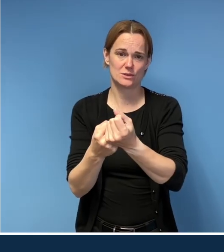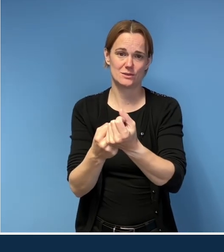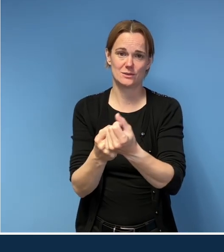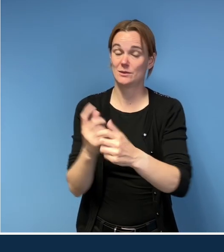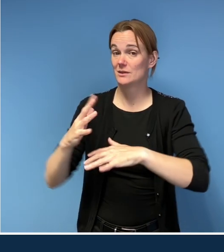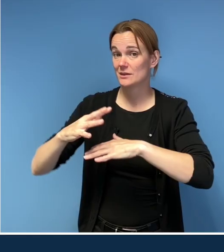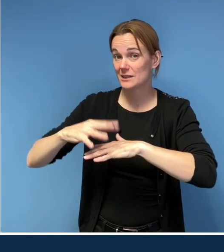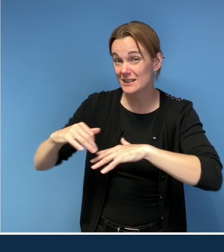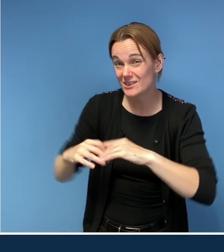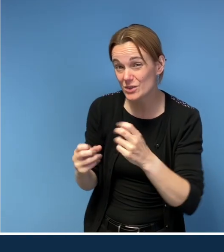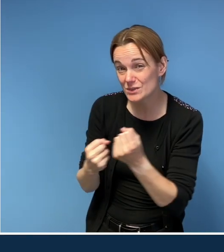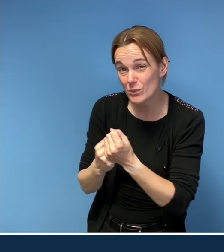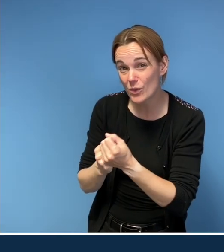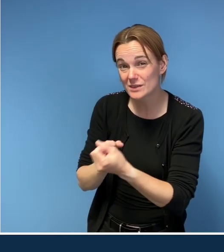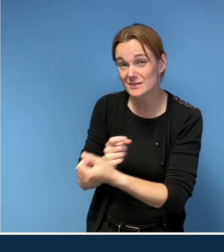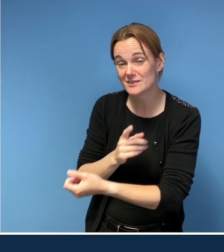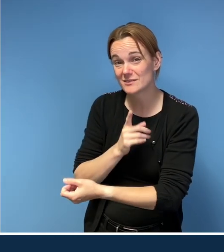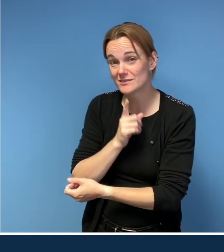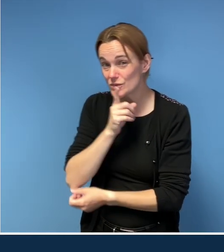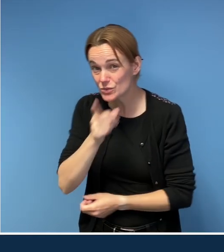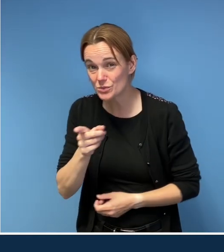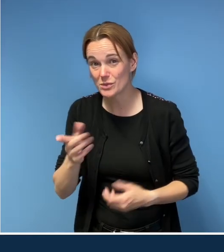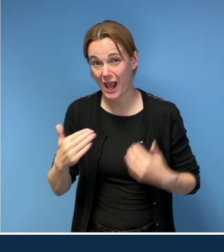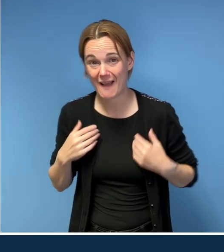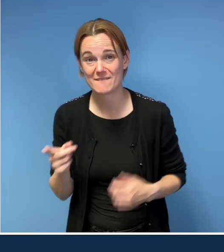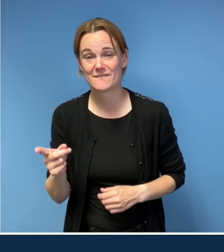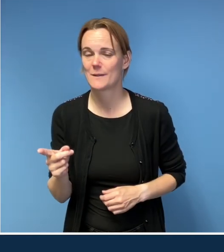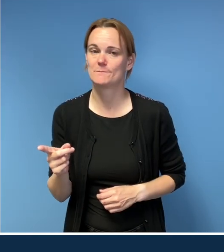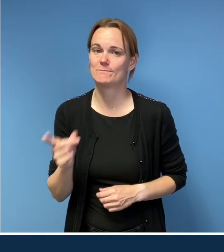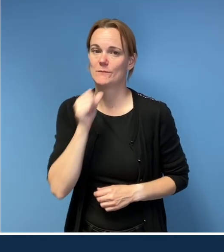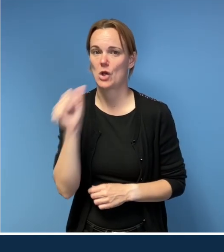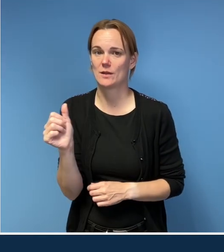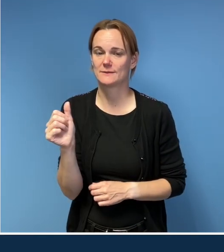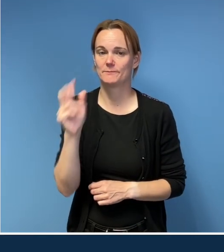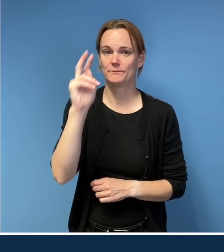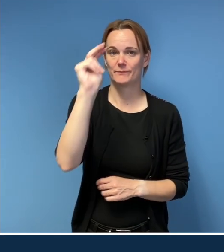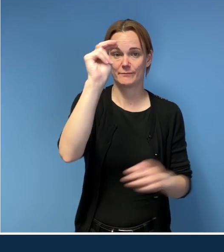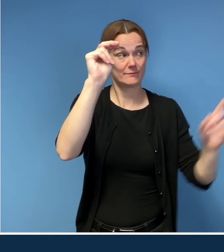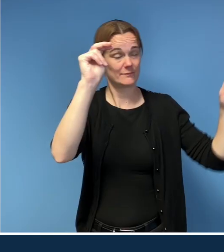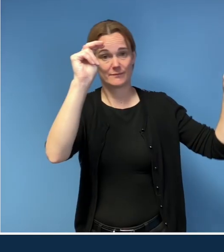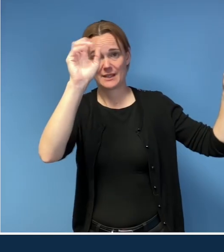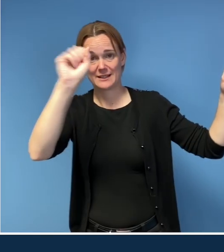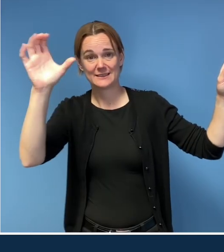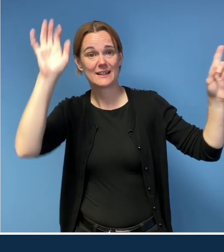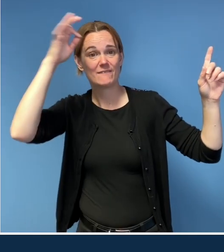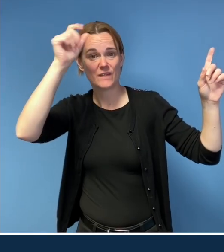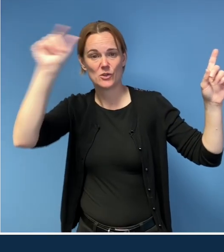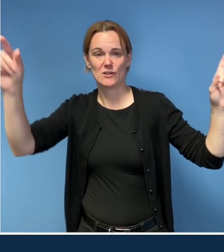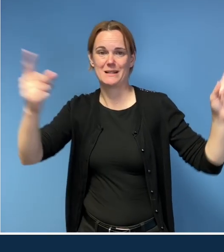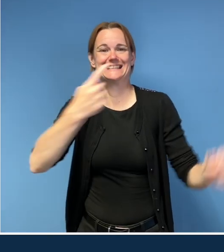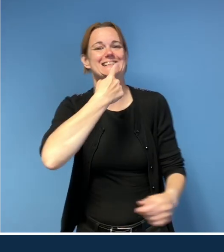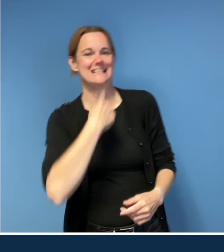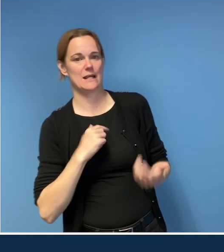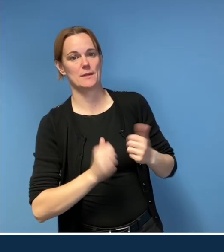our availability to access those supports as autonomous. We're still prescribed by the federal government on how that happens. So